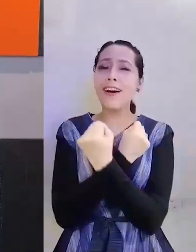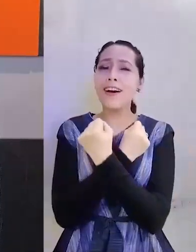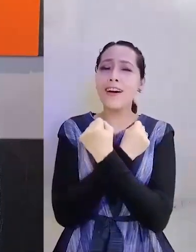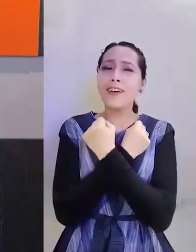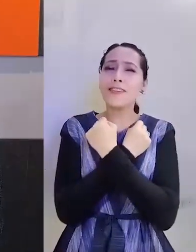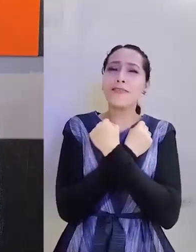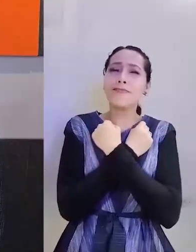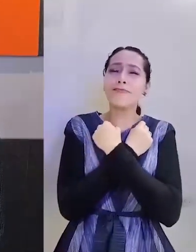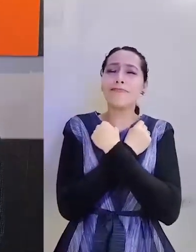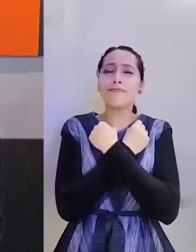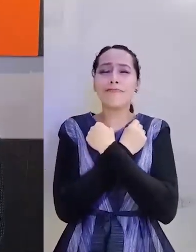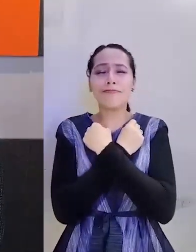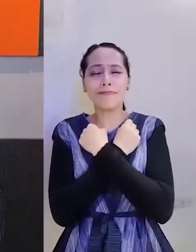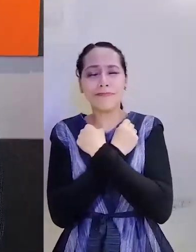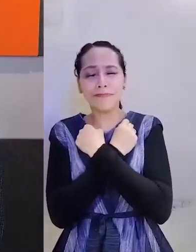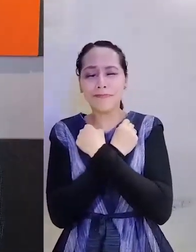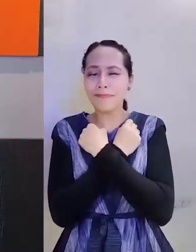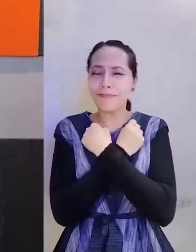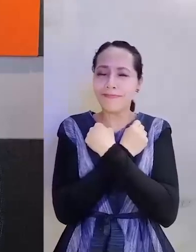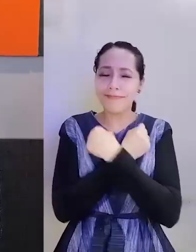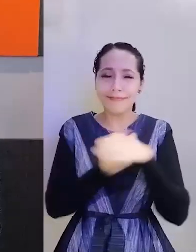such